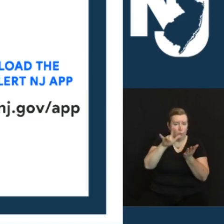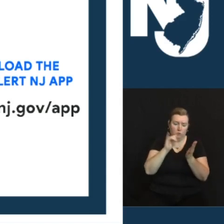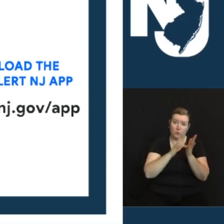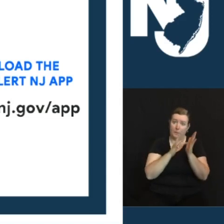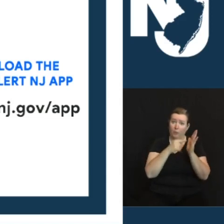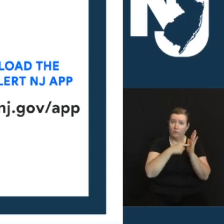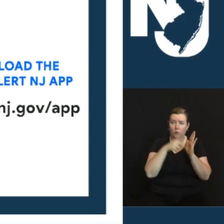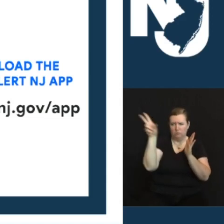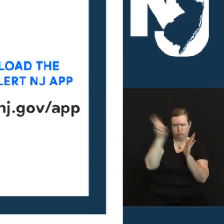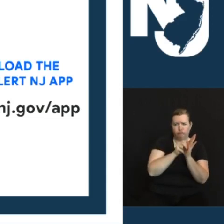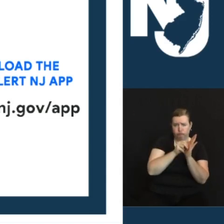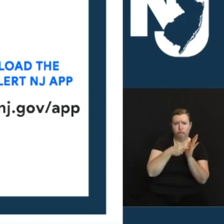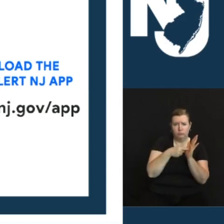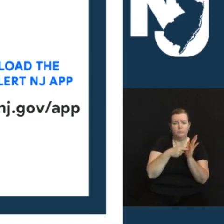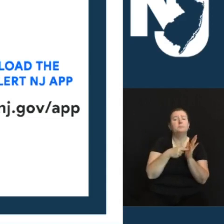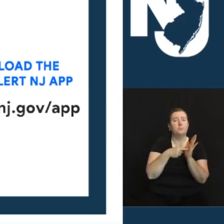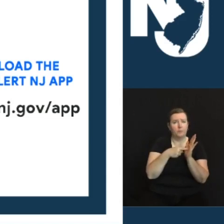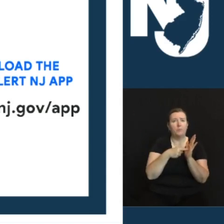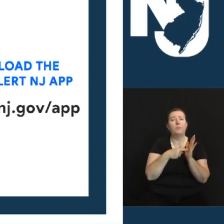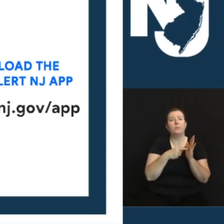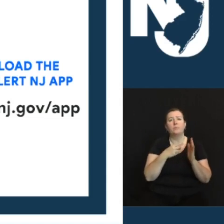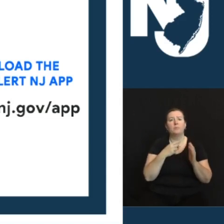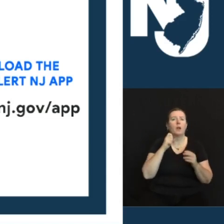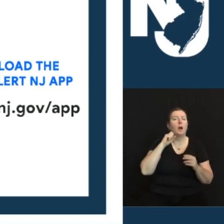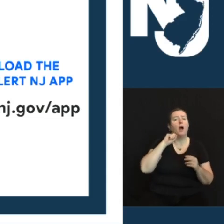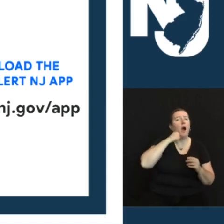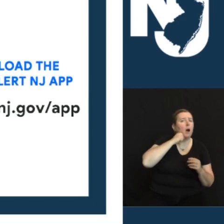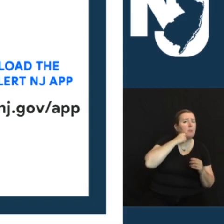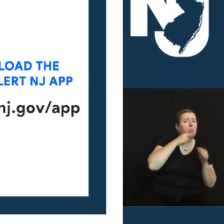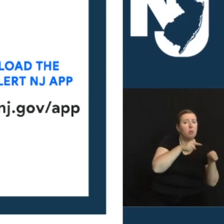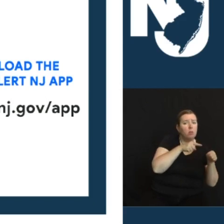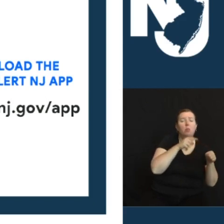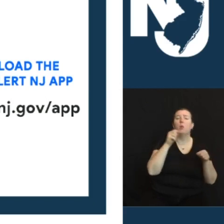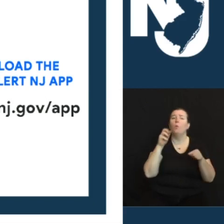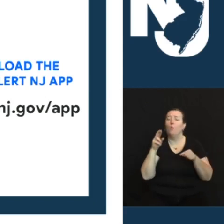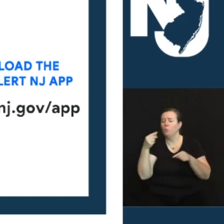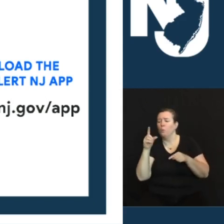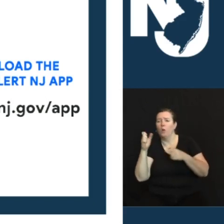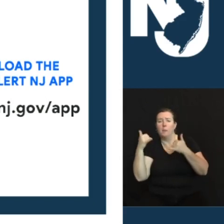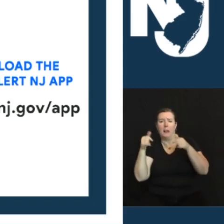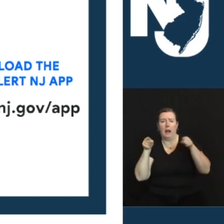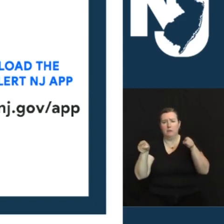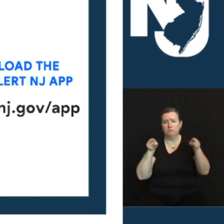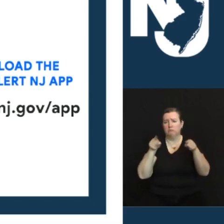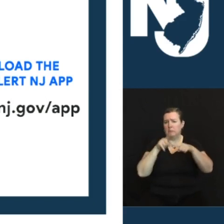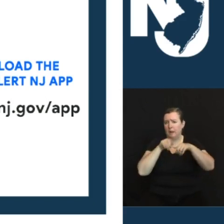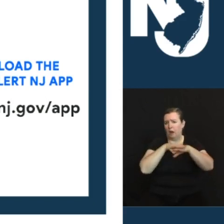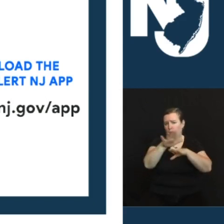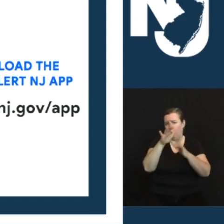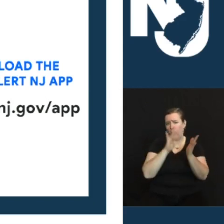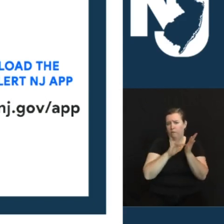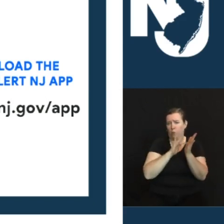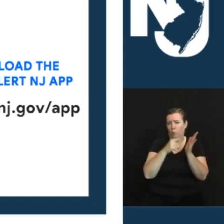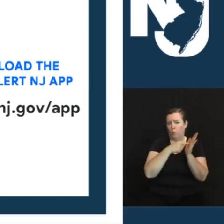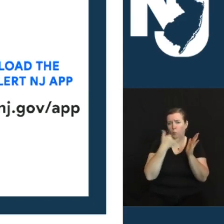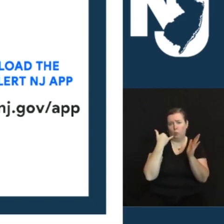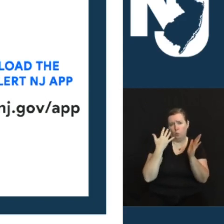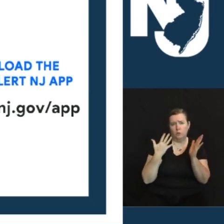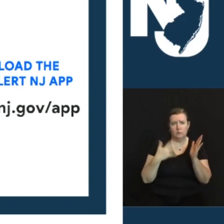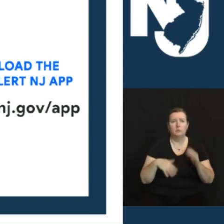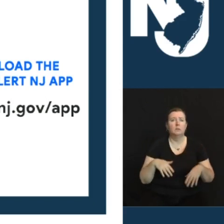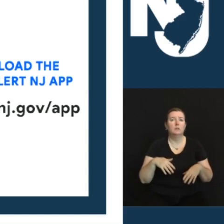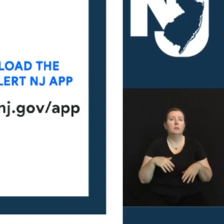for download through both the Apple App Store and Google Play Store. The app, this is good news, Judy, has been downloaded